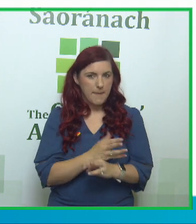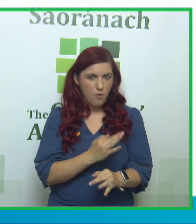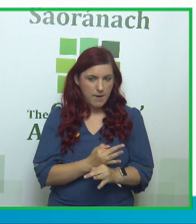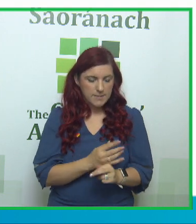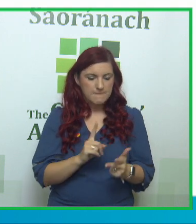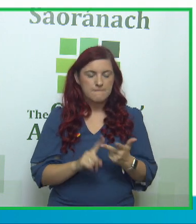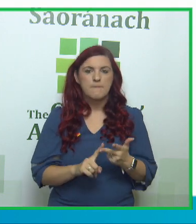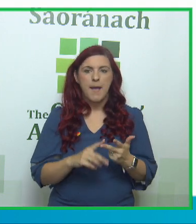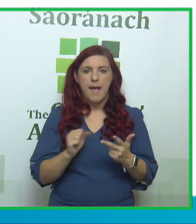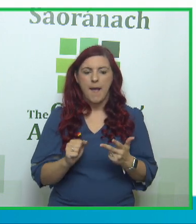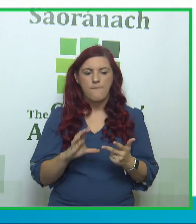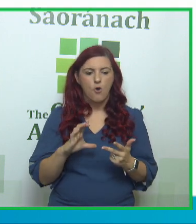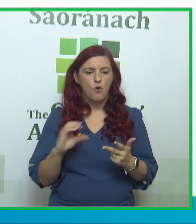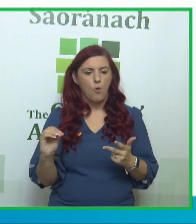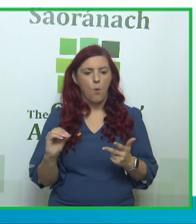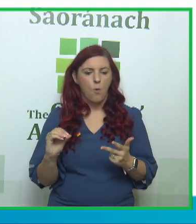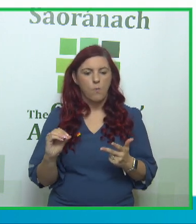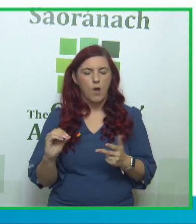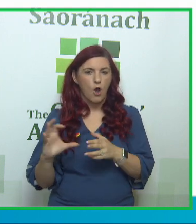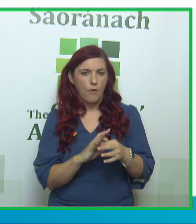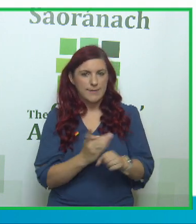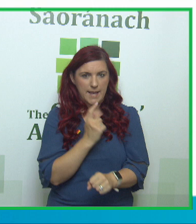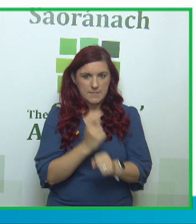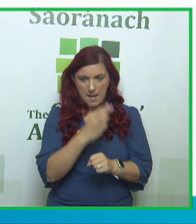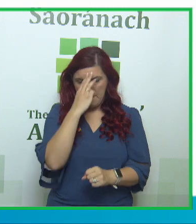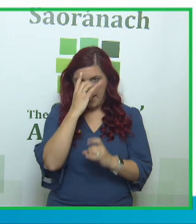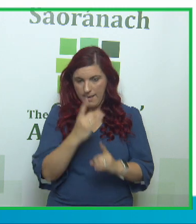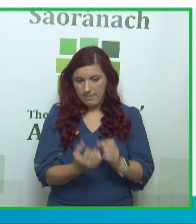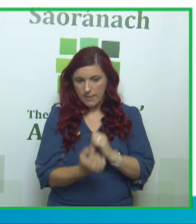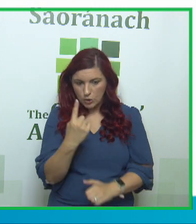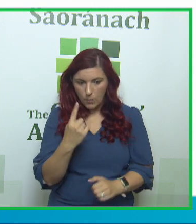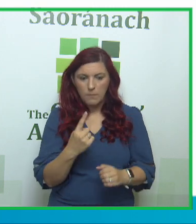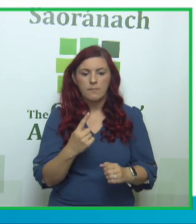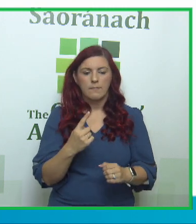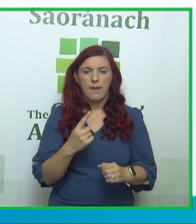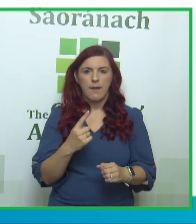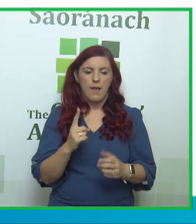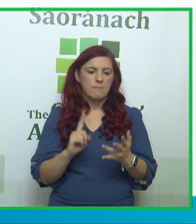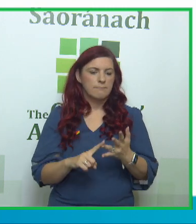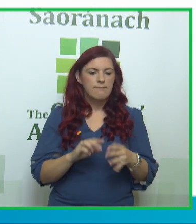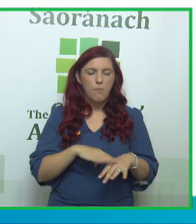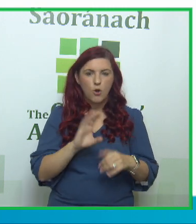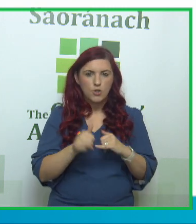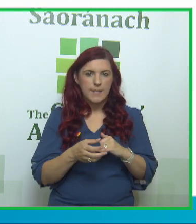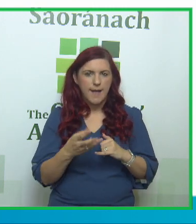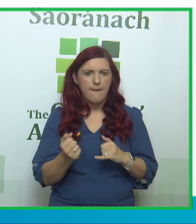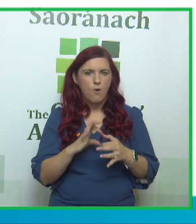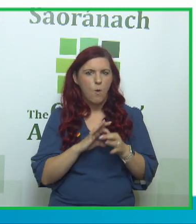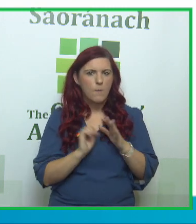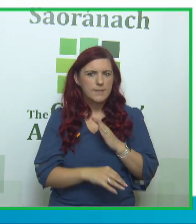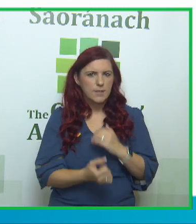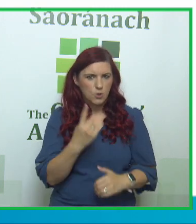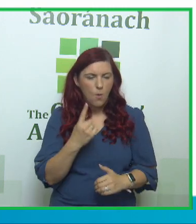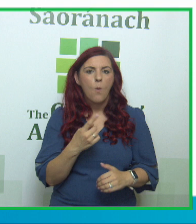a co-occurring mental health issue, and I would say physical health issue. More likely to be experiencing homelessness at the point